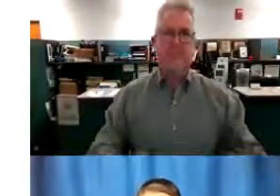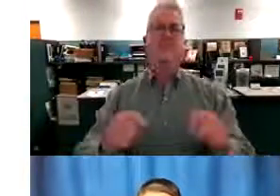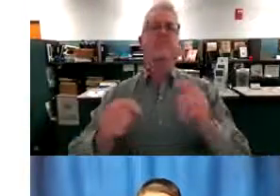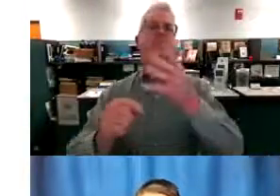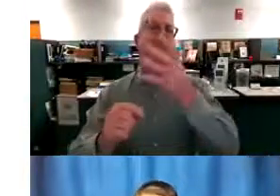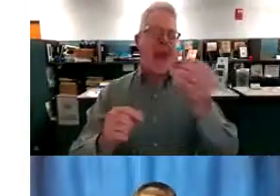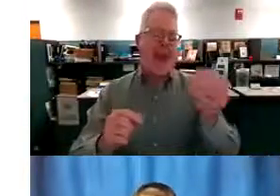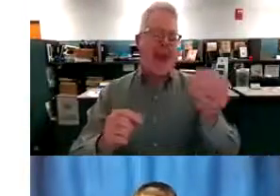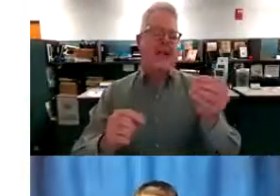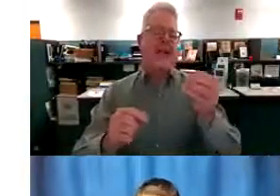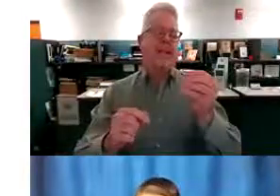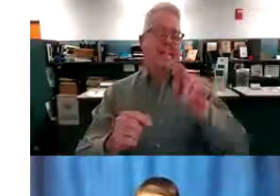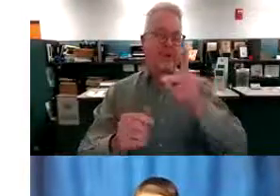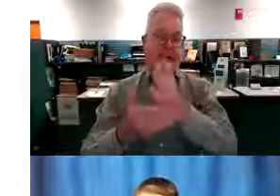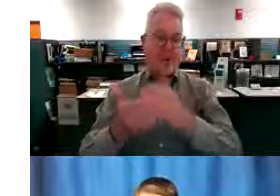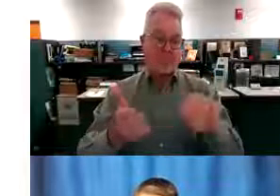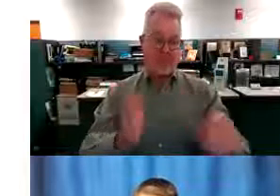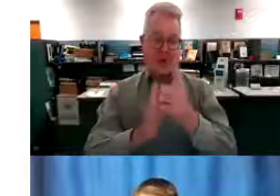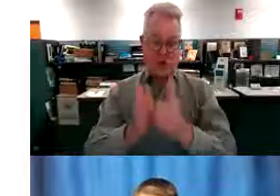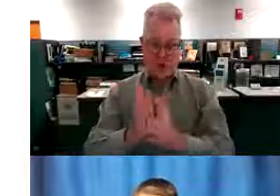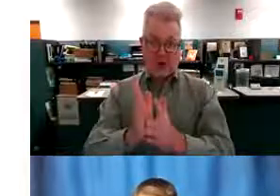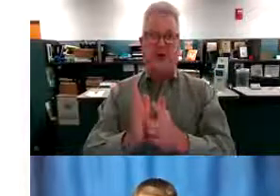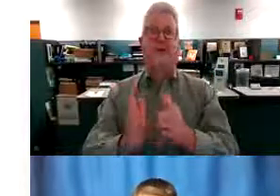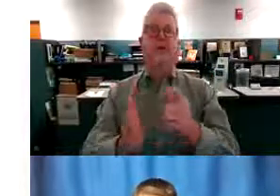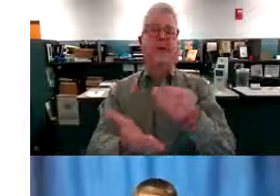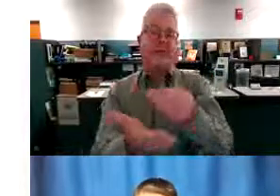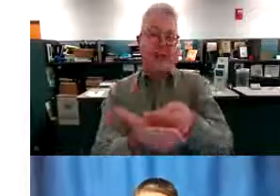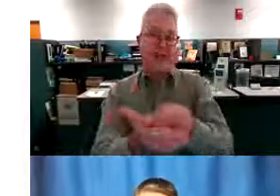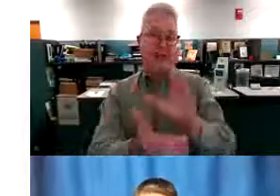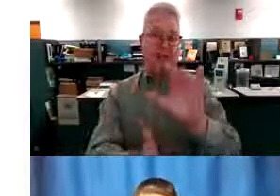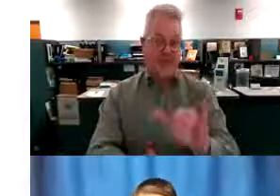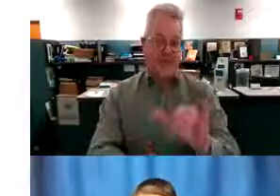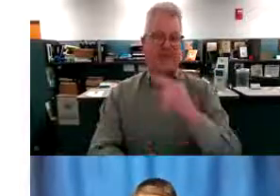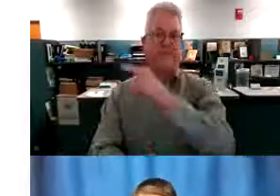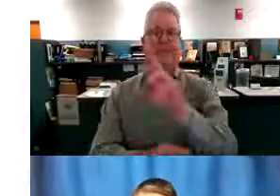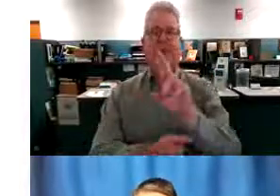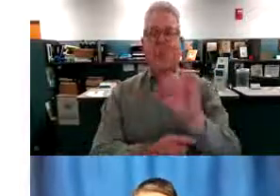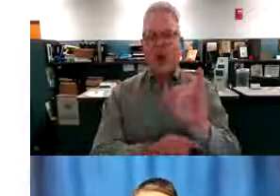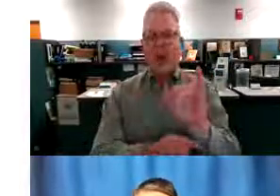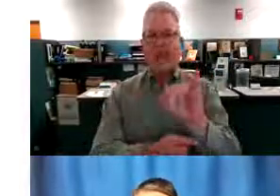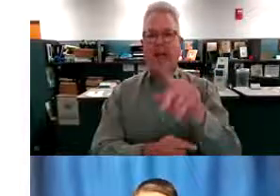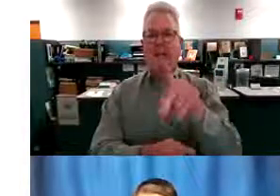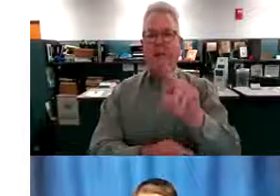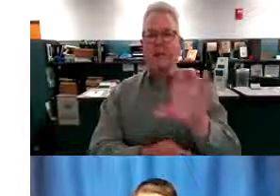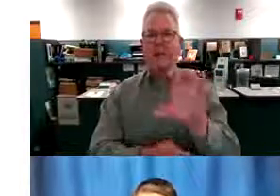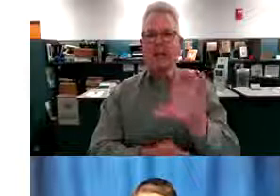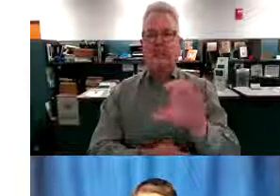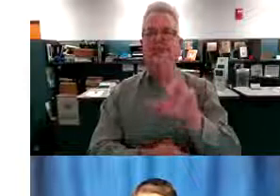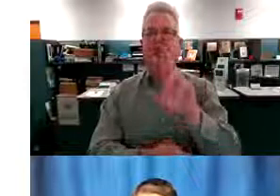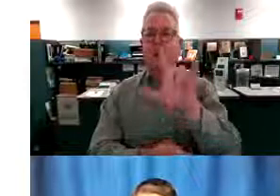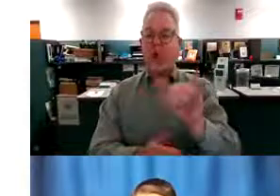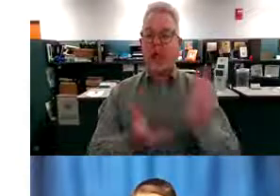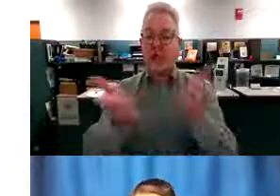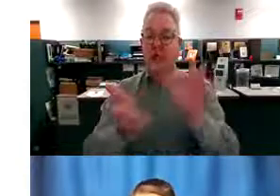23.1 point. Yeah. And the second part of this law says it is funded by the